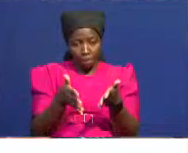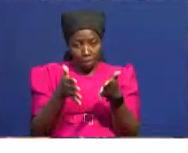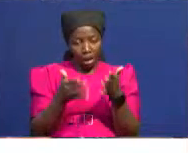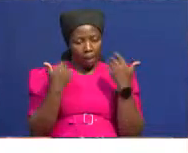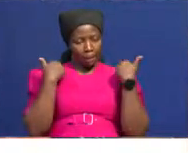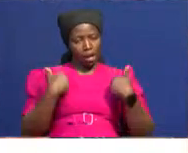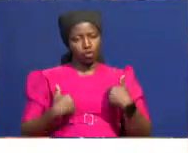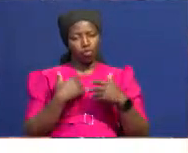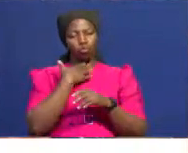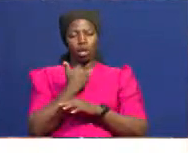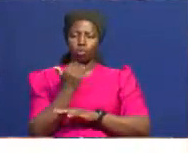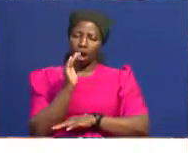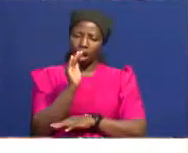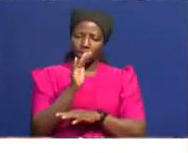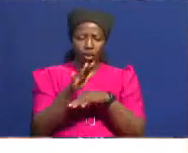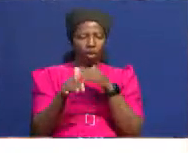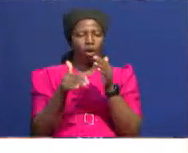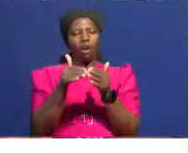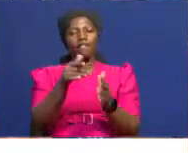I want to urge all of us